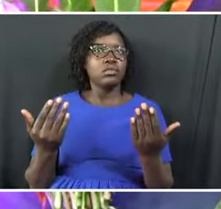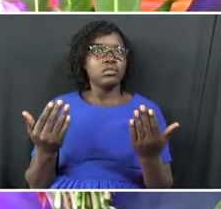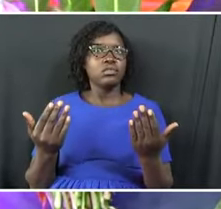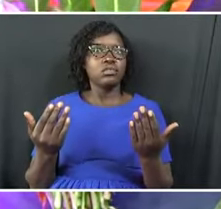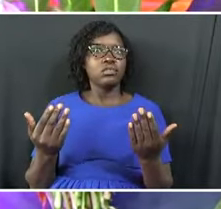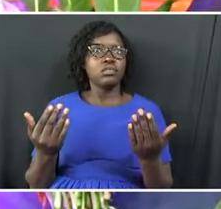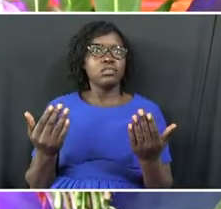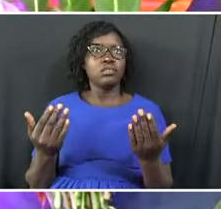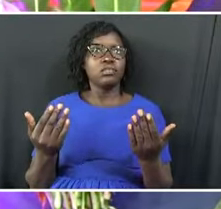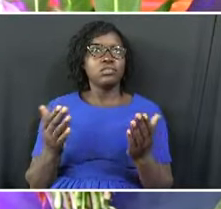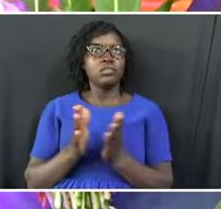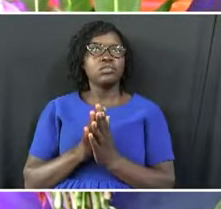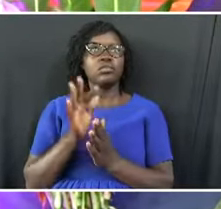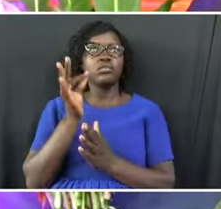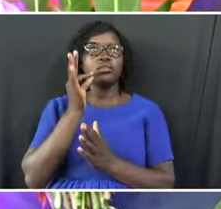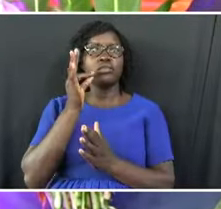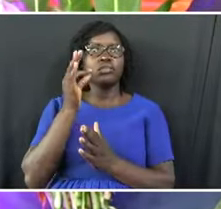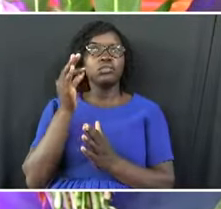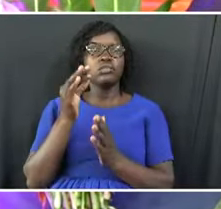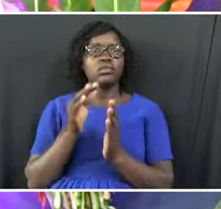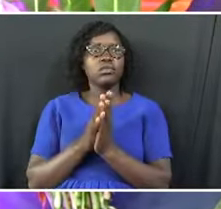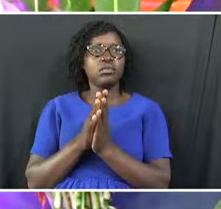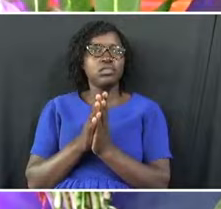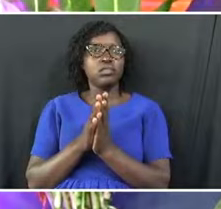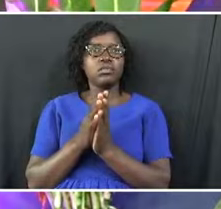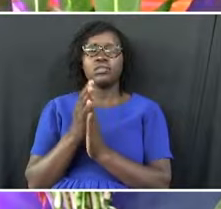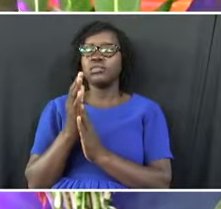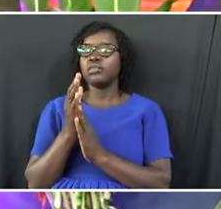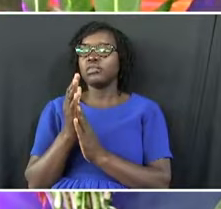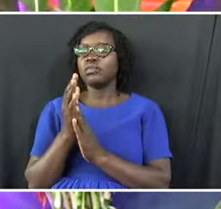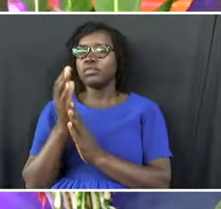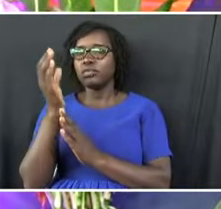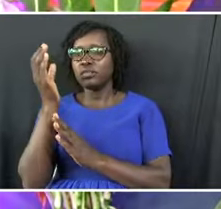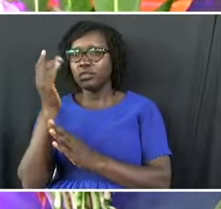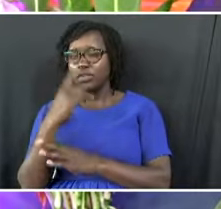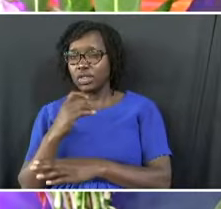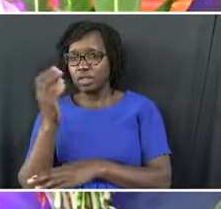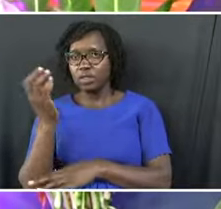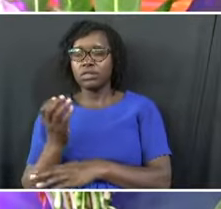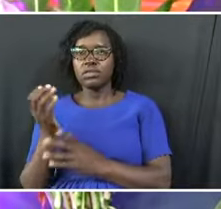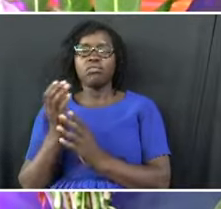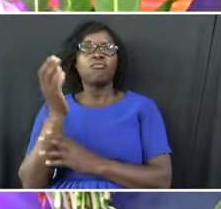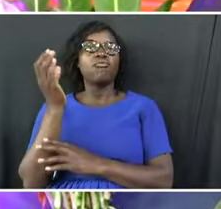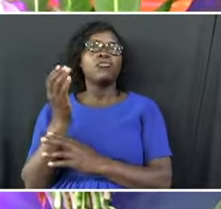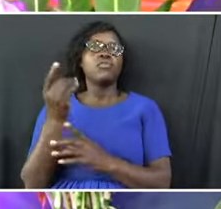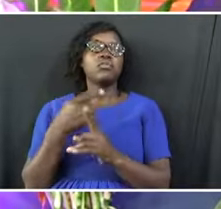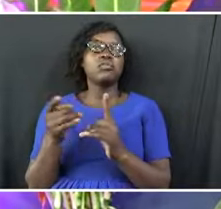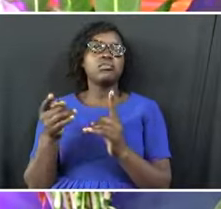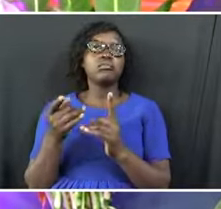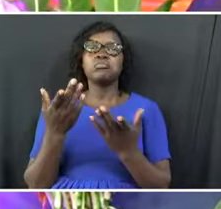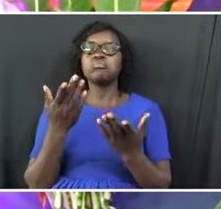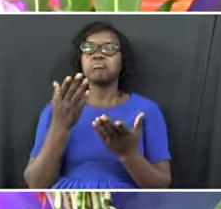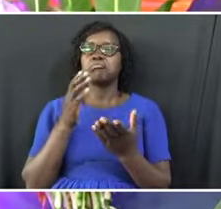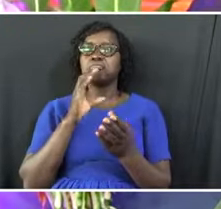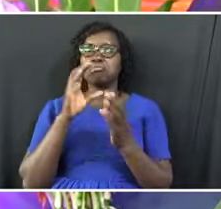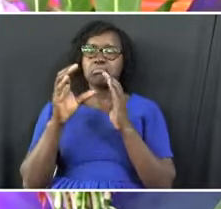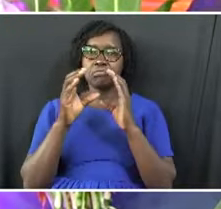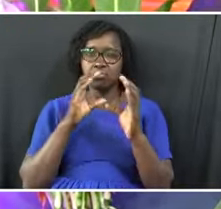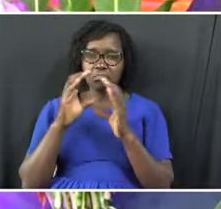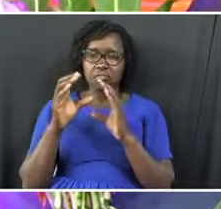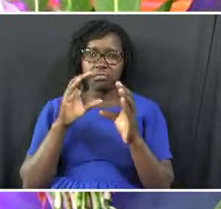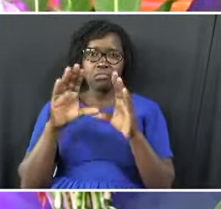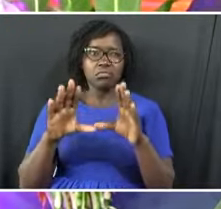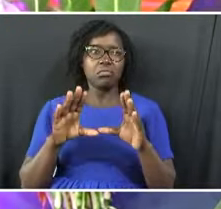saying with the fruits as silver and gold, from the vain conversations received